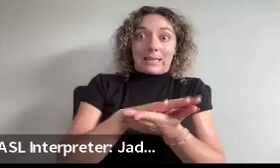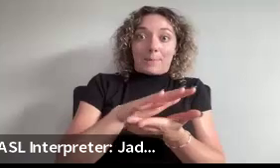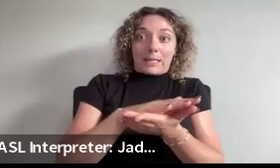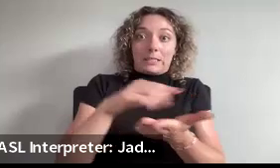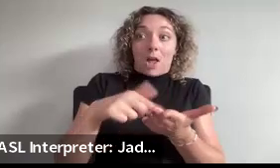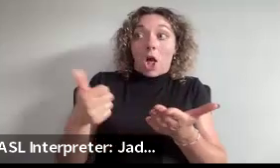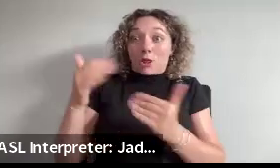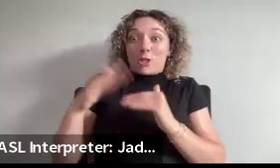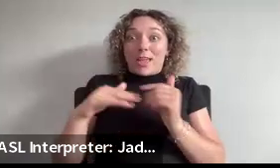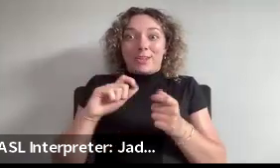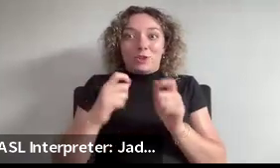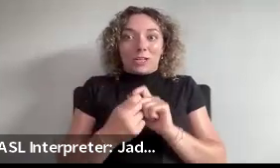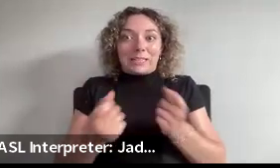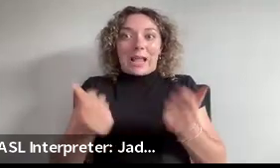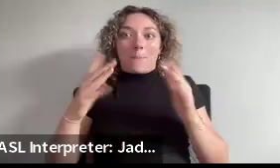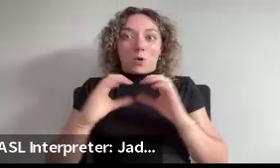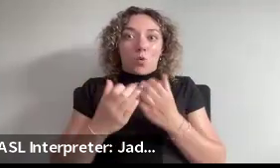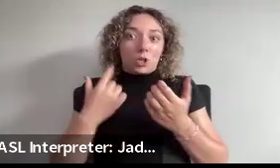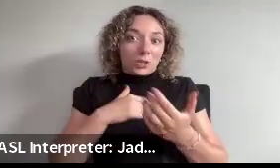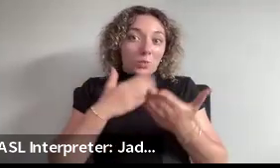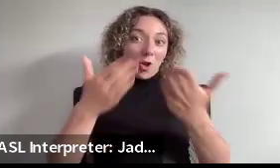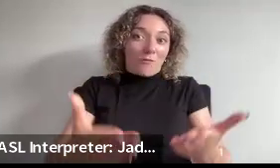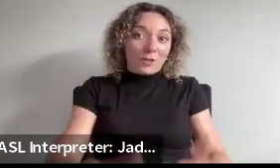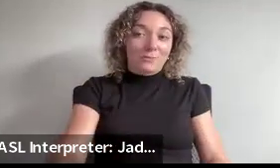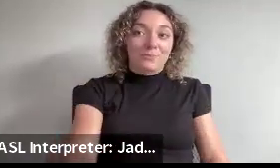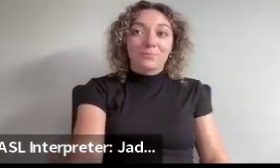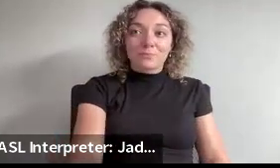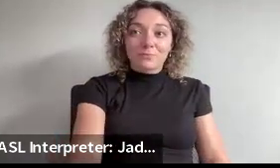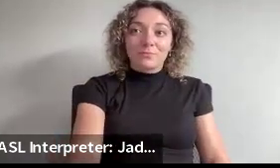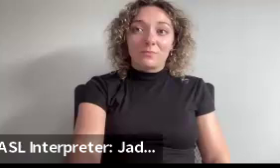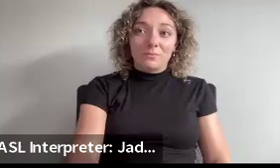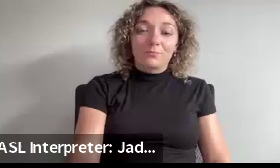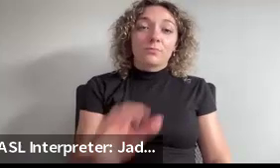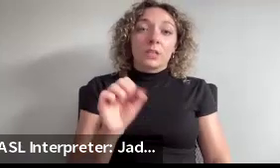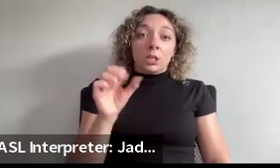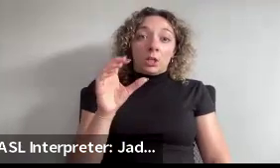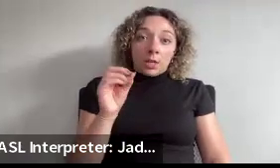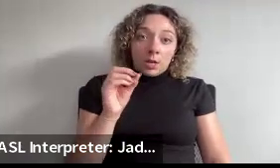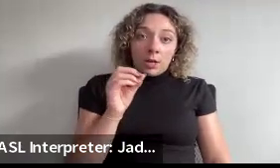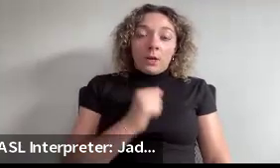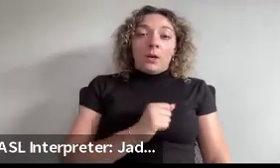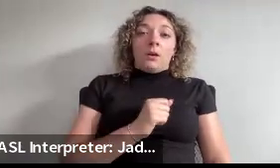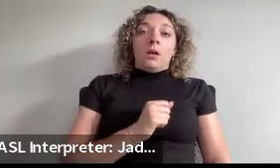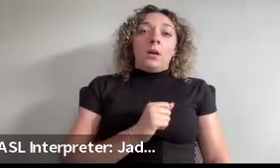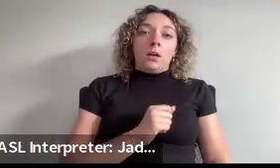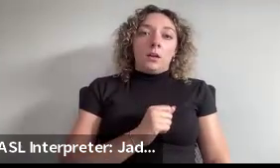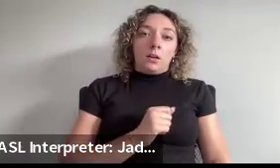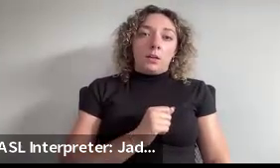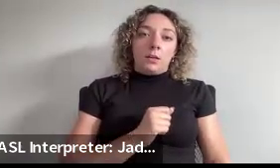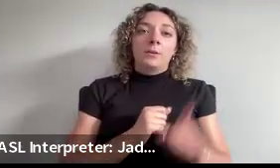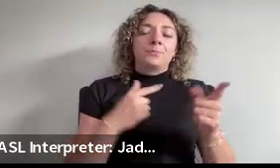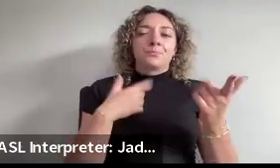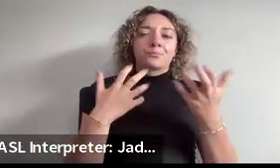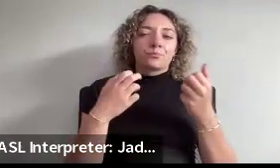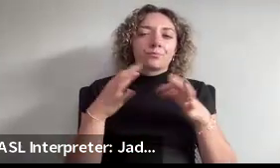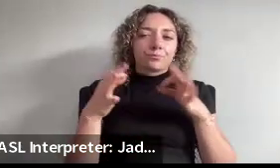than adjusting the number of courses that are offered. So with that, I want to talk a little